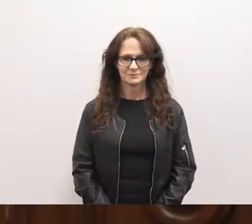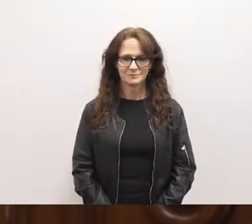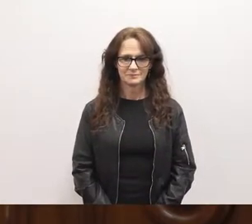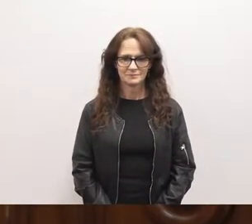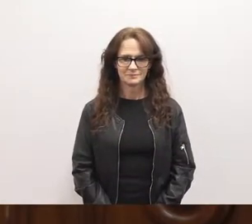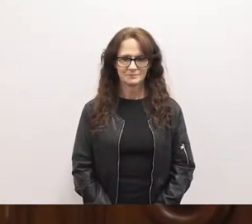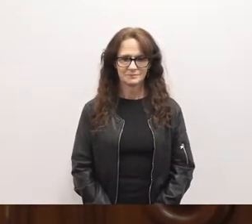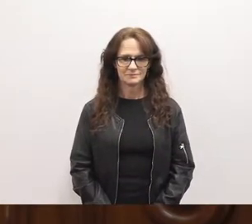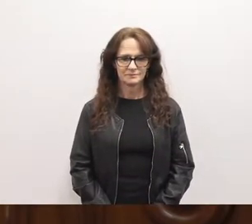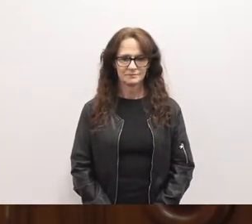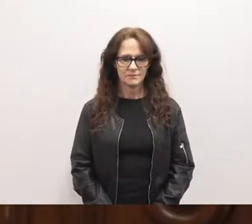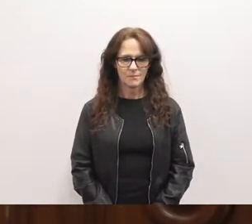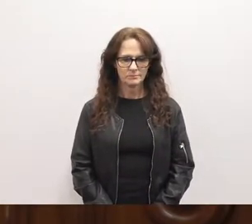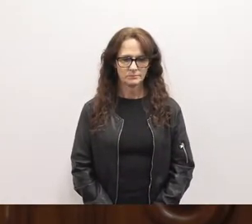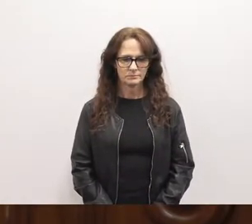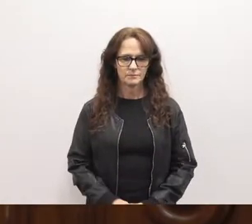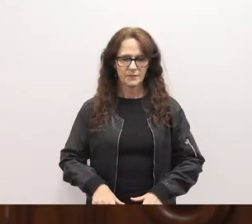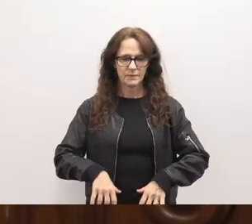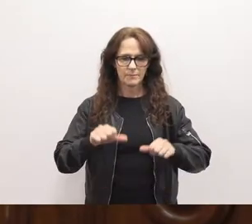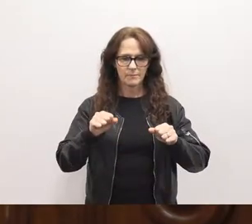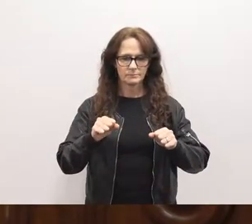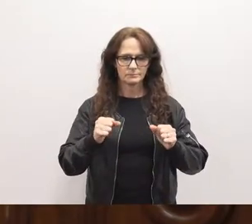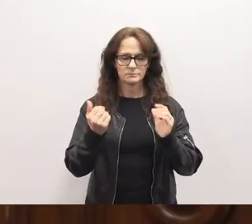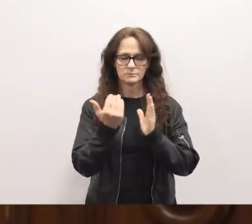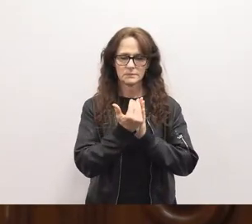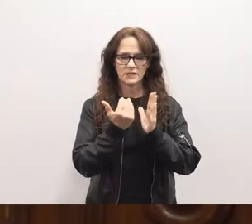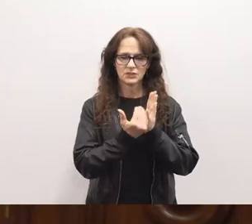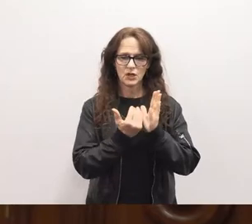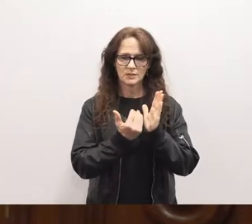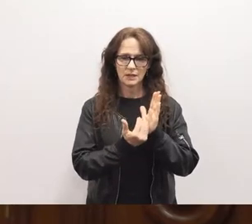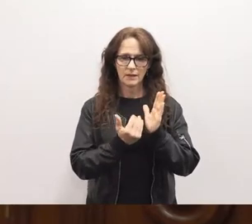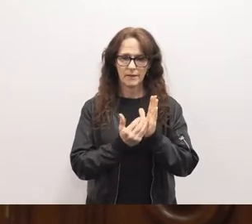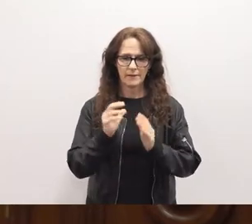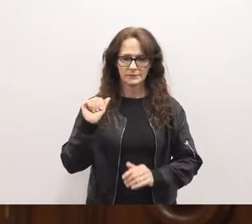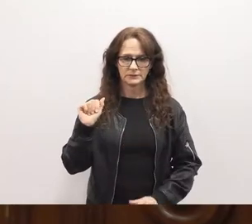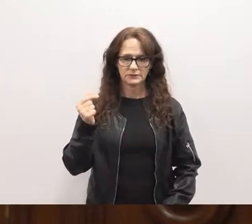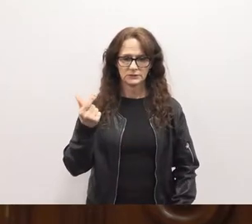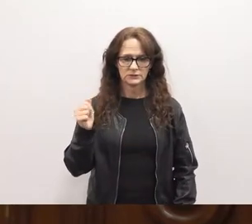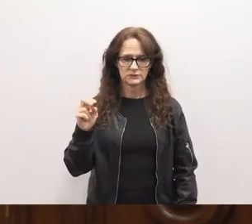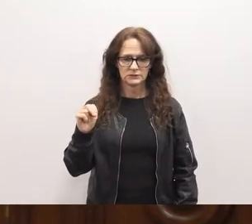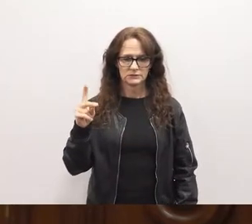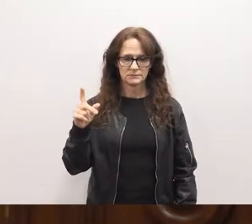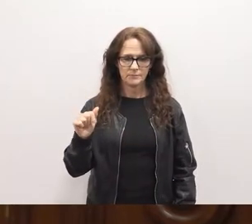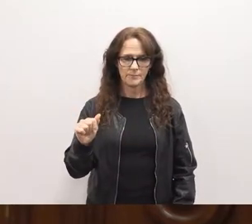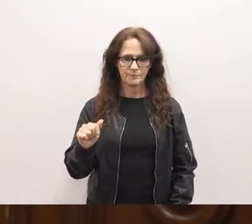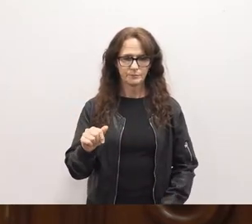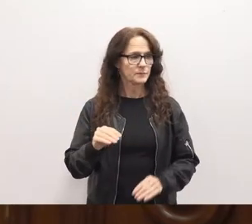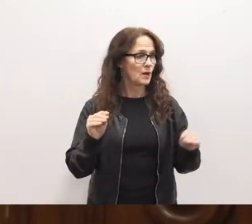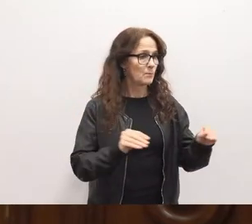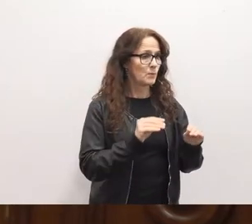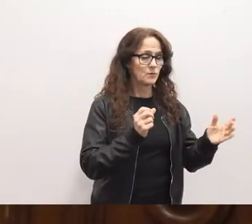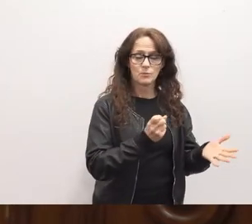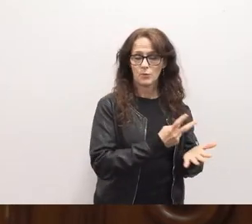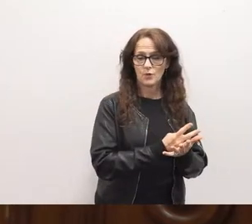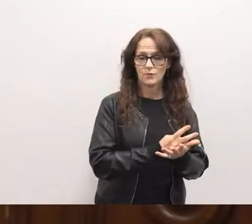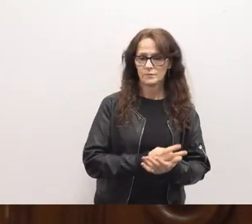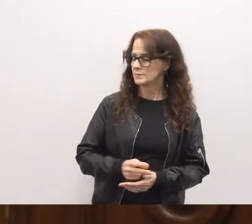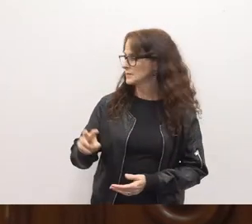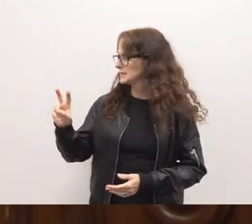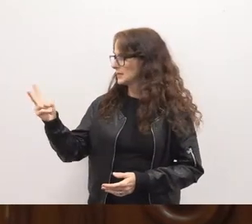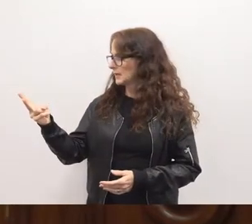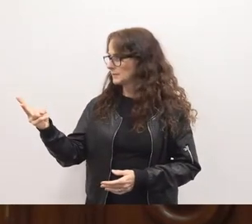Okay, adoption of the agenda. I'm gonna need a motion. I move to approve.